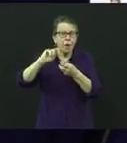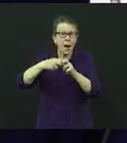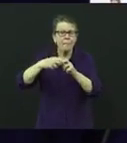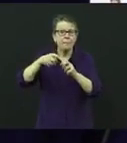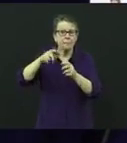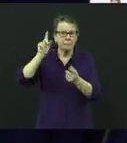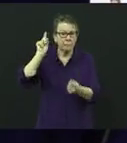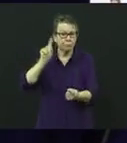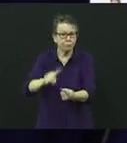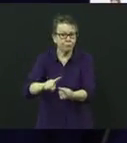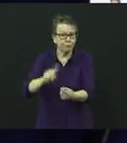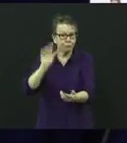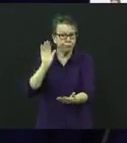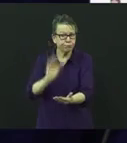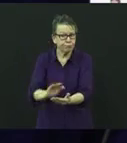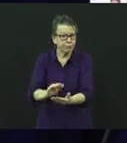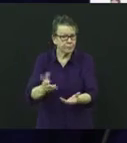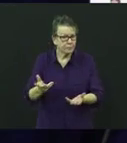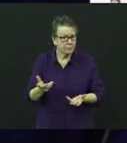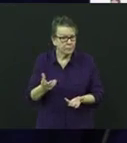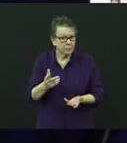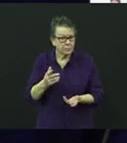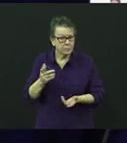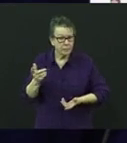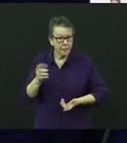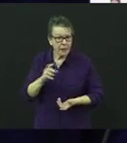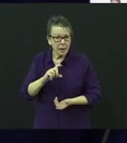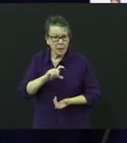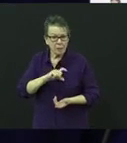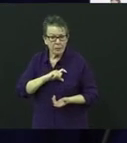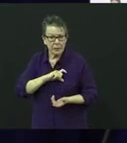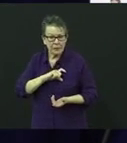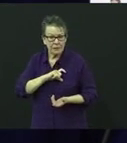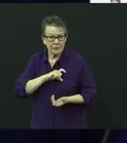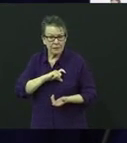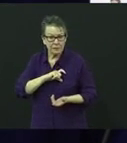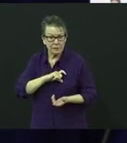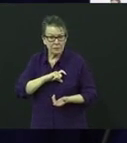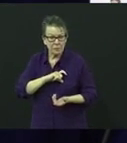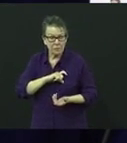last year, and an 18% decrease in shootings.